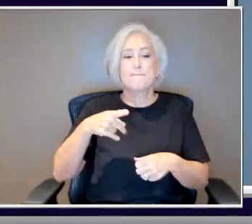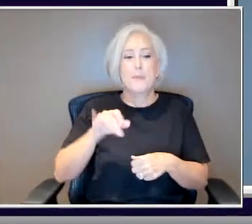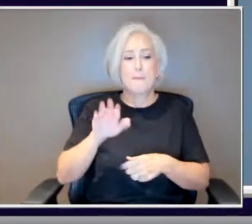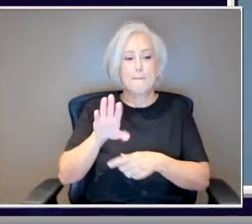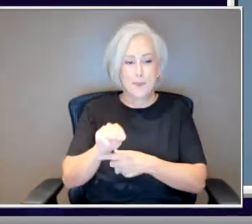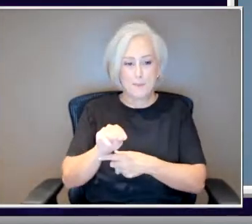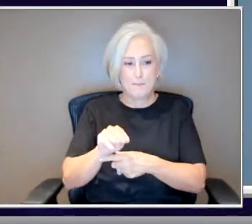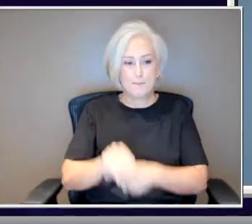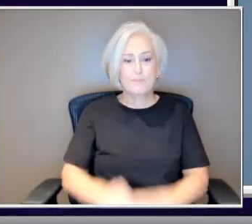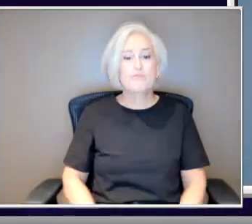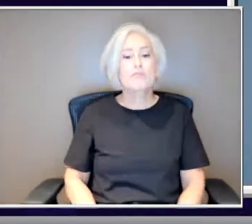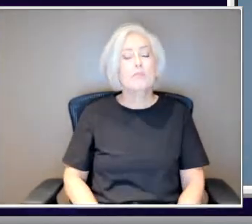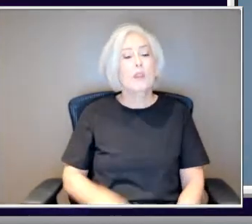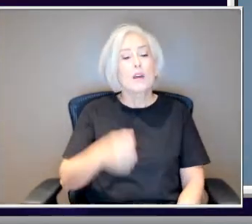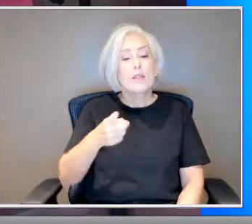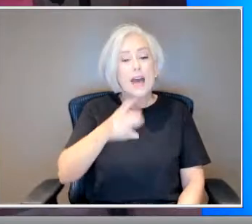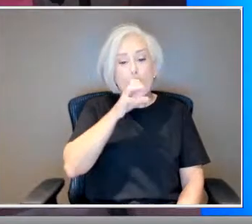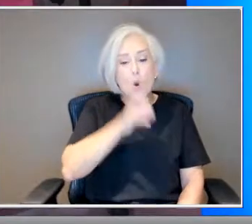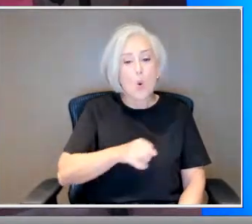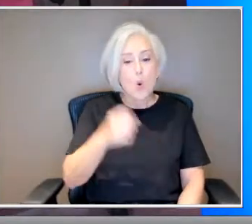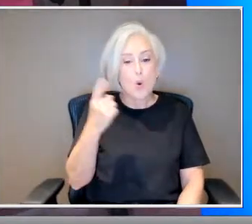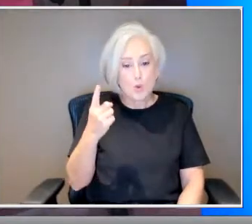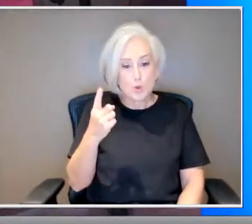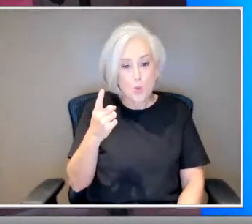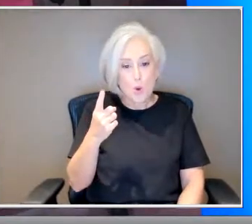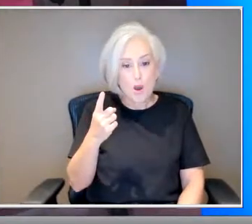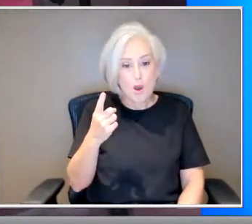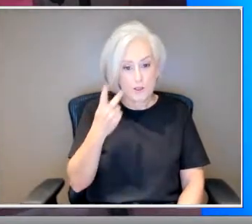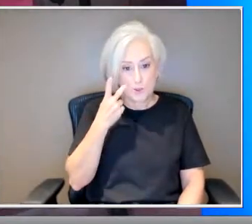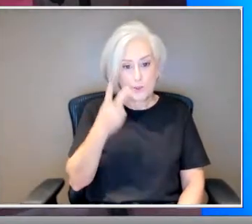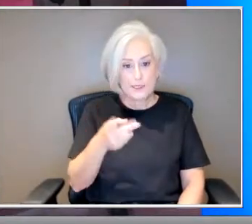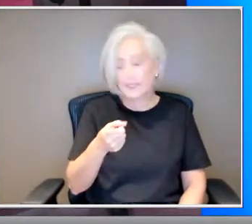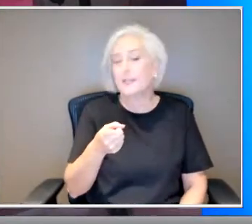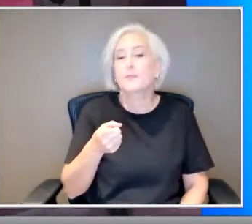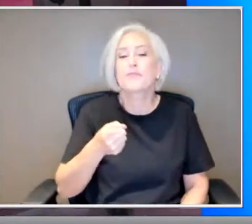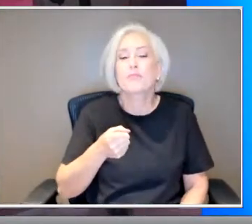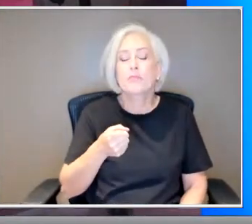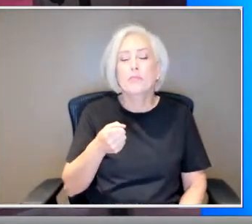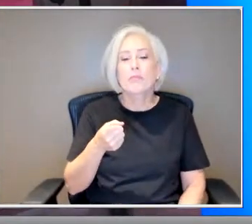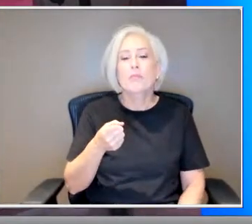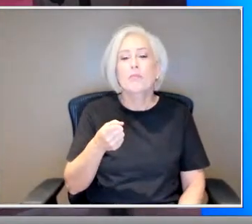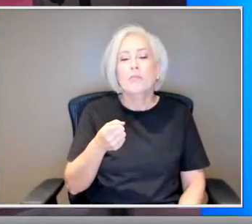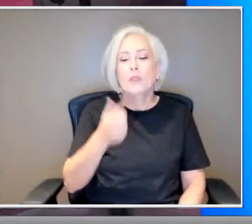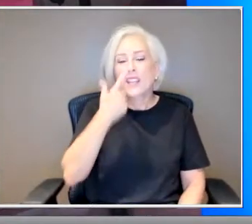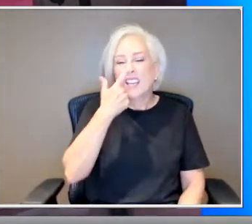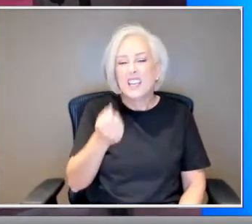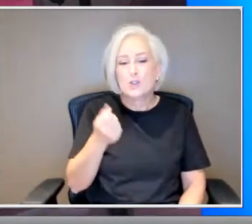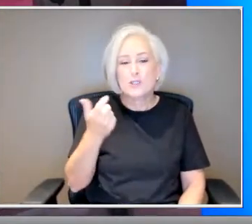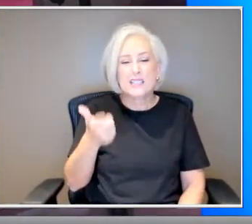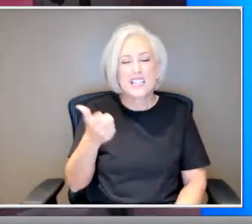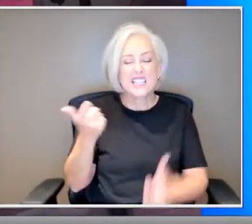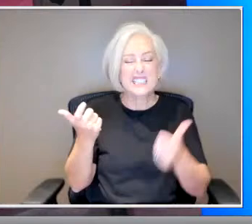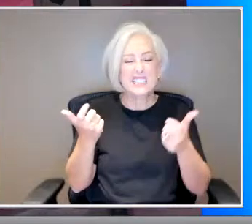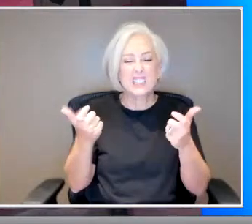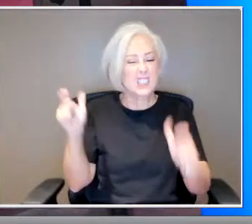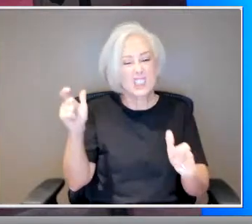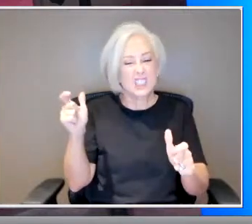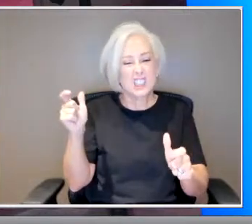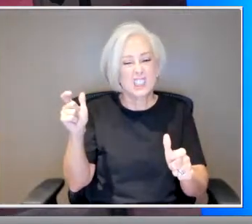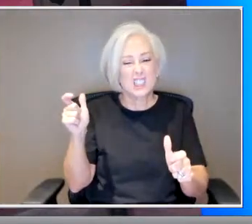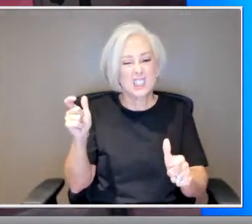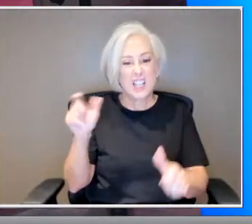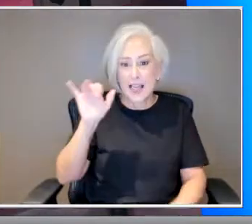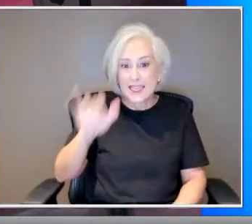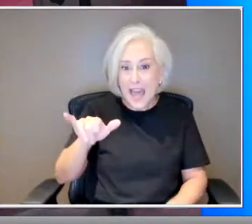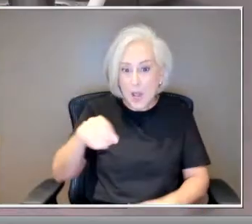an older model to your right here on the set. Yeah. Now, what strikes me is that is huge. Yes. That used to be inside